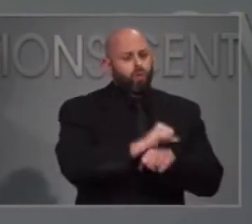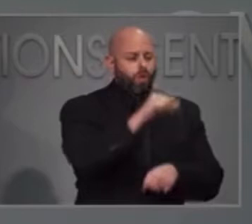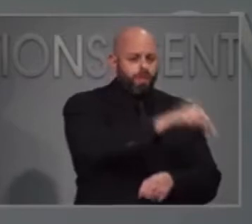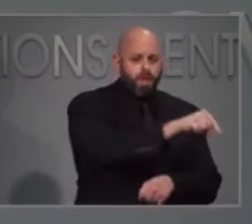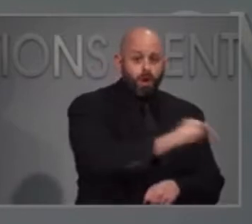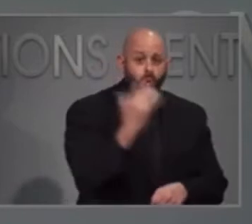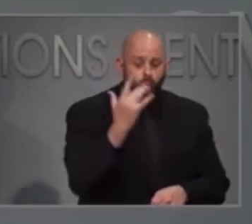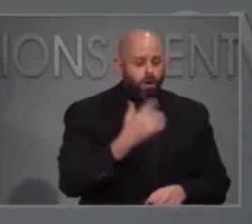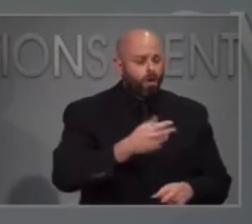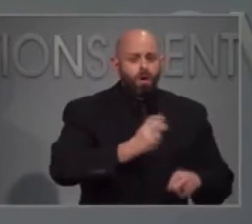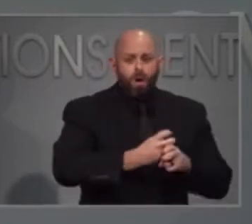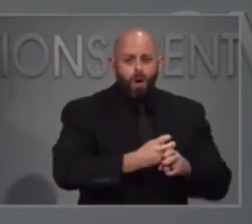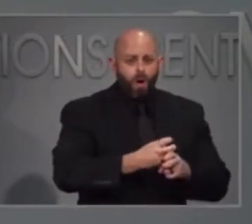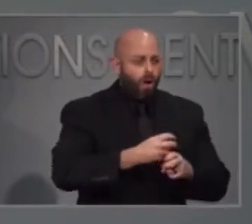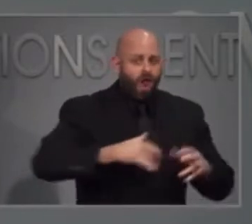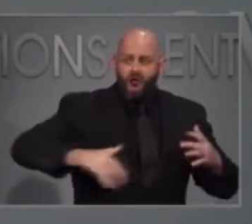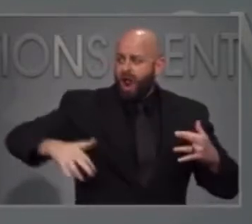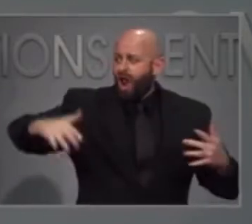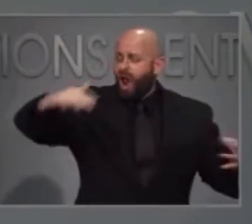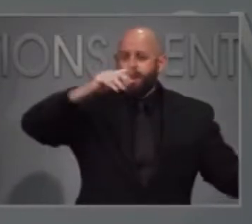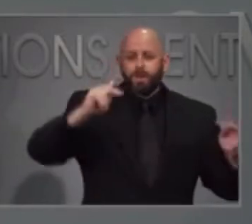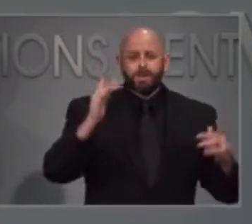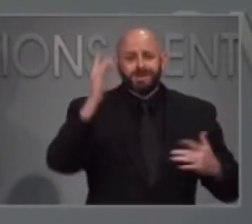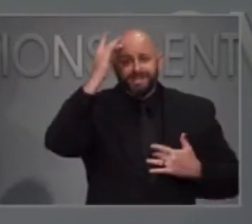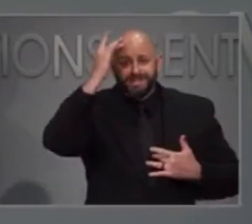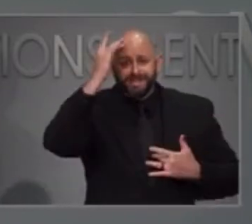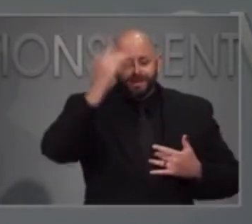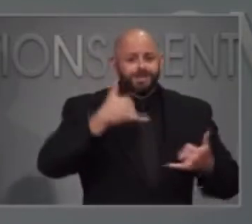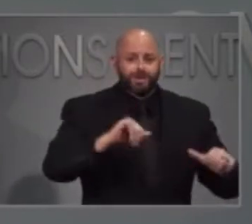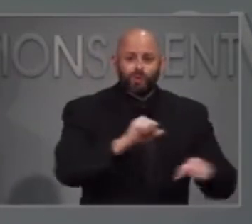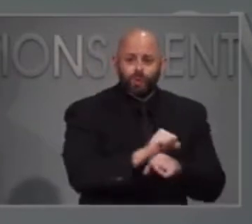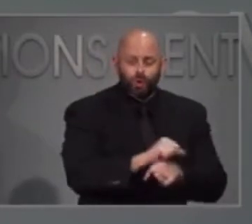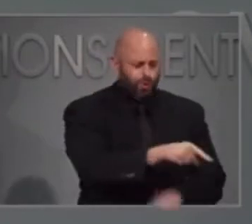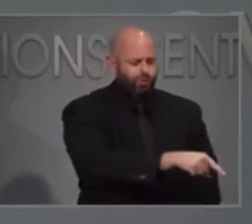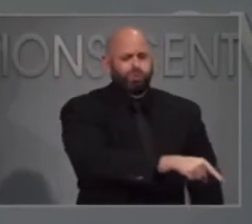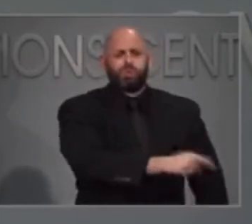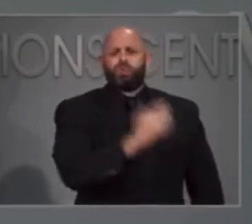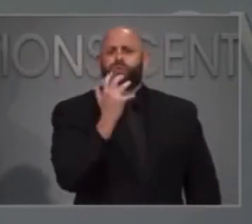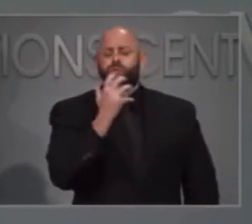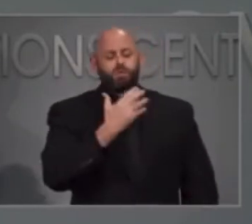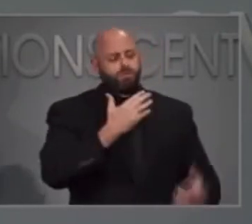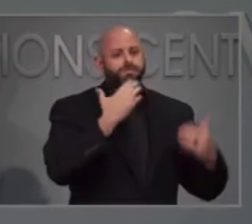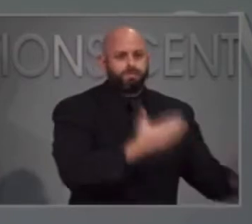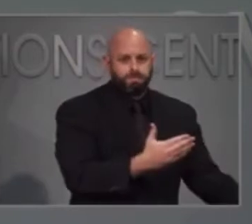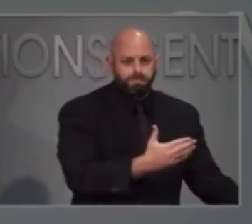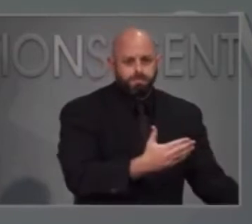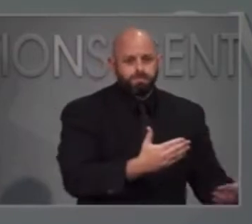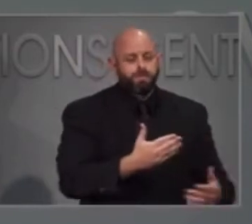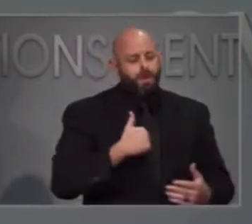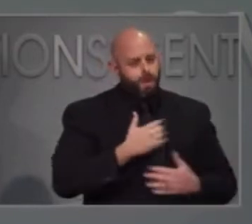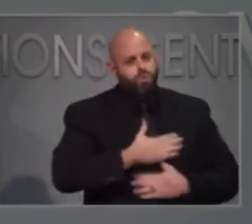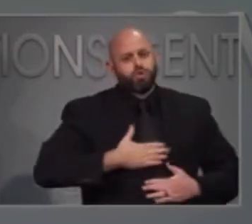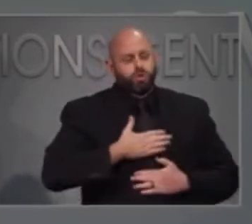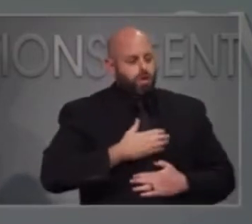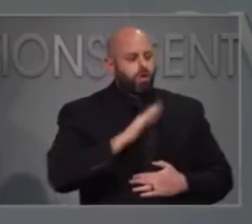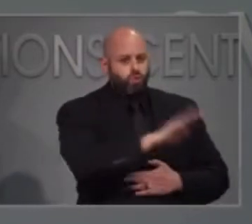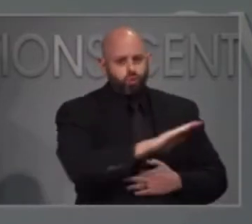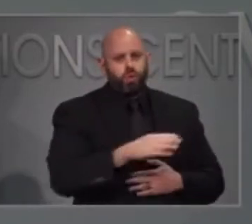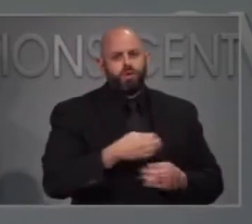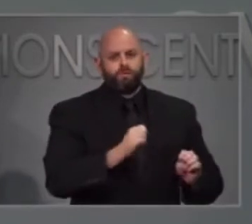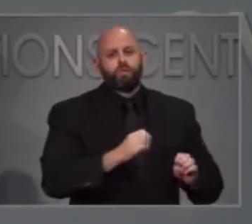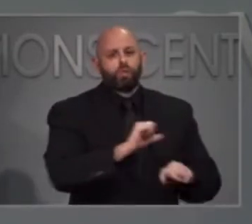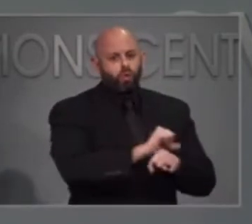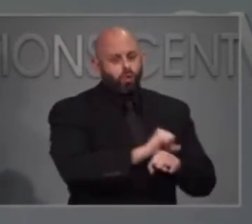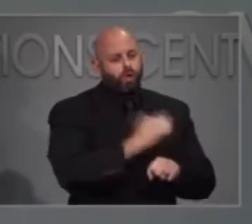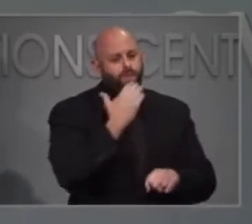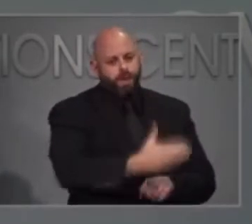hard work that they're doing. It is very, very hard to do infection control in these kinds of settings, and I'm appreciative of all of that they're